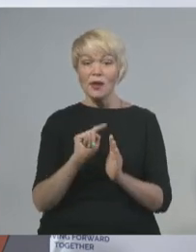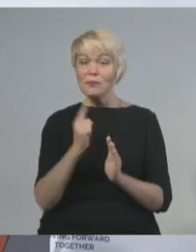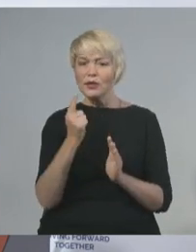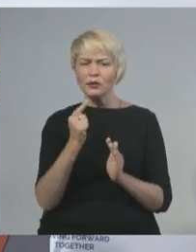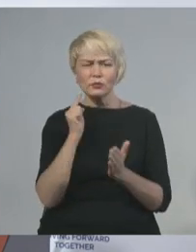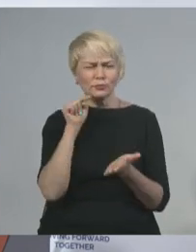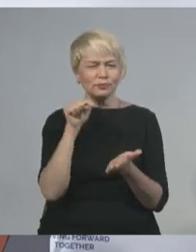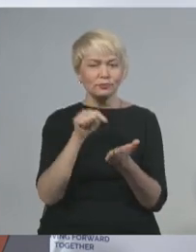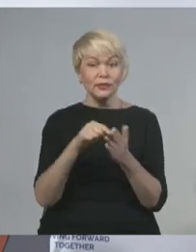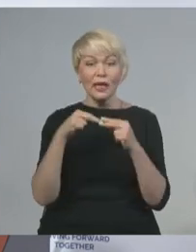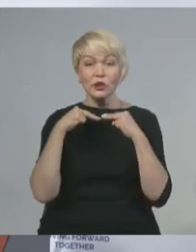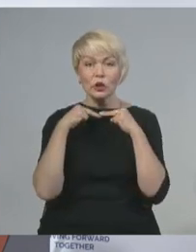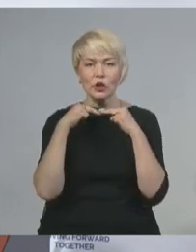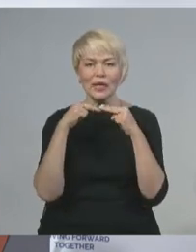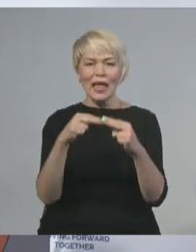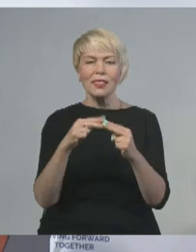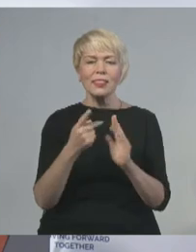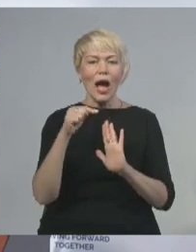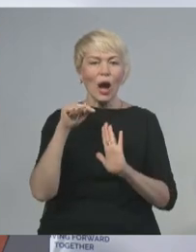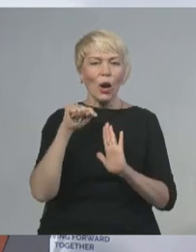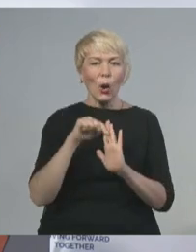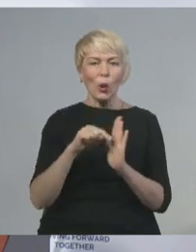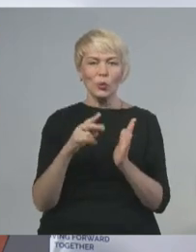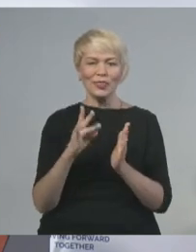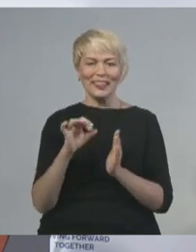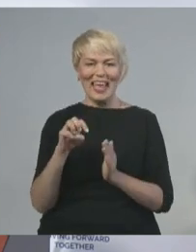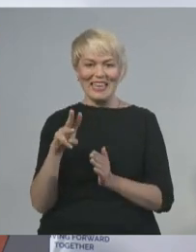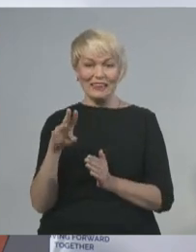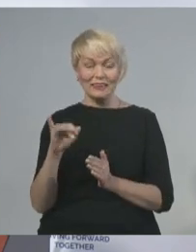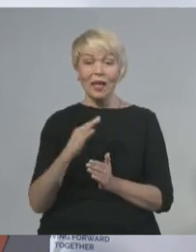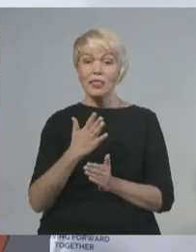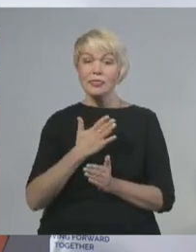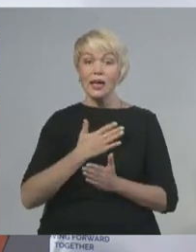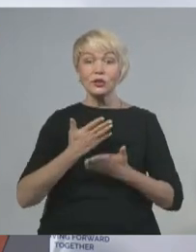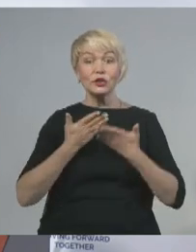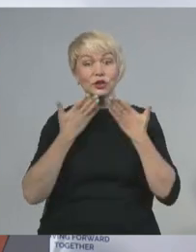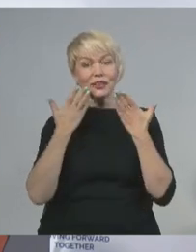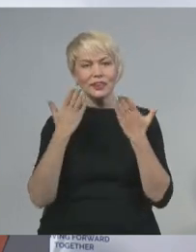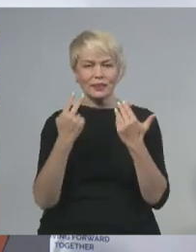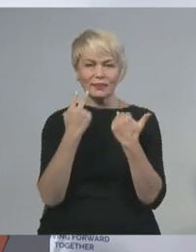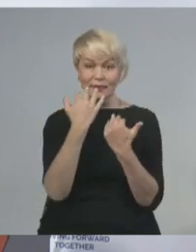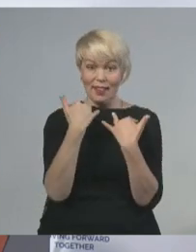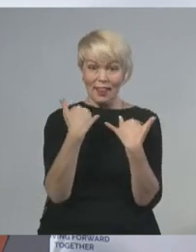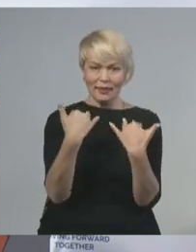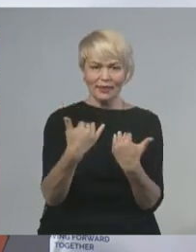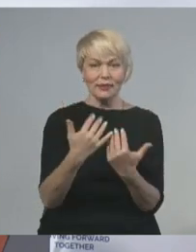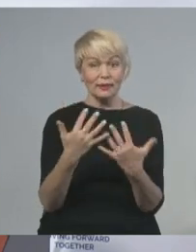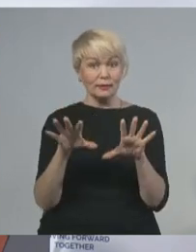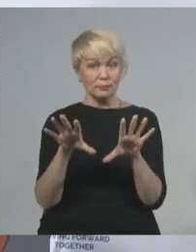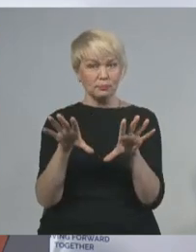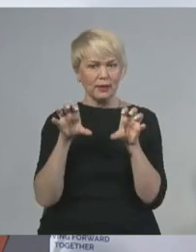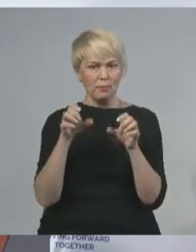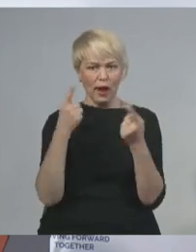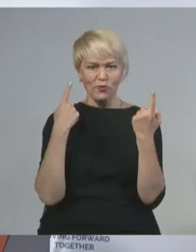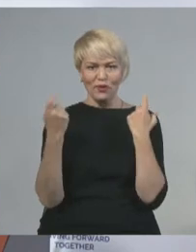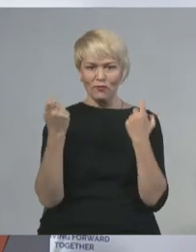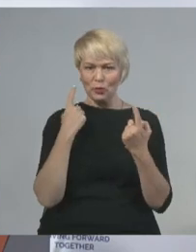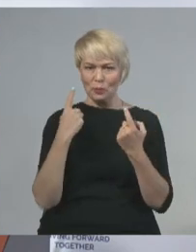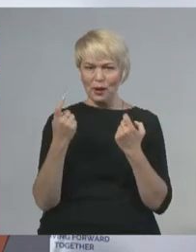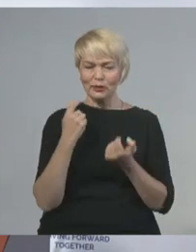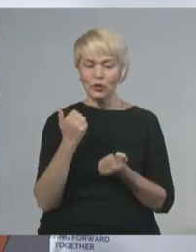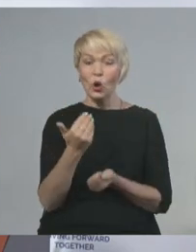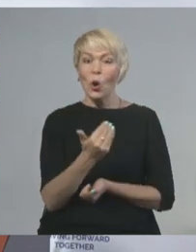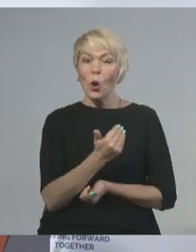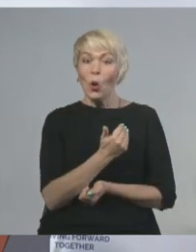perceives information let's talk about it later a little bit uh but let me ask uh iwana from new eastern europe in